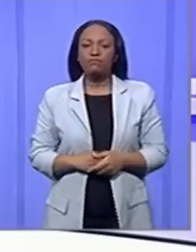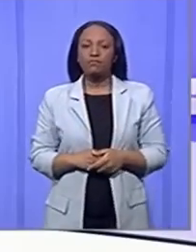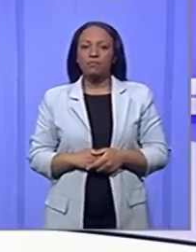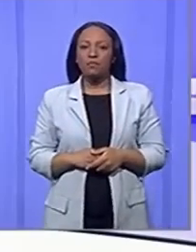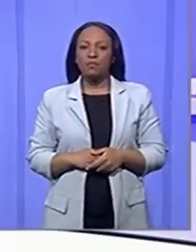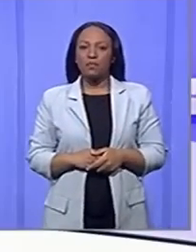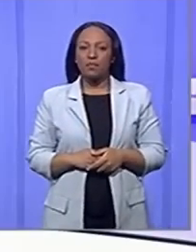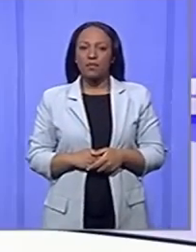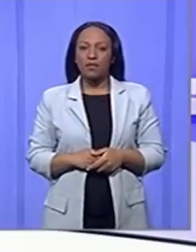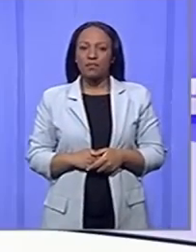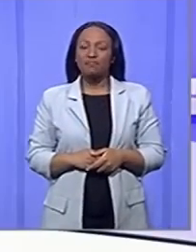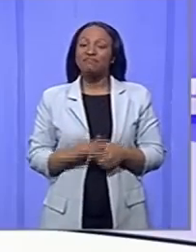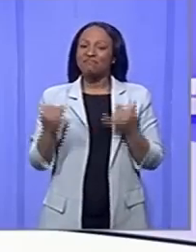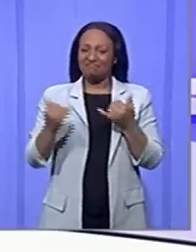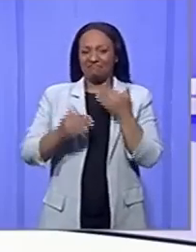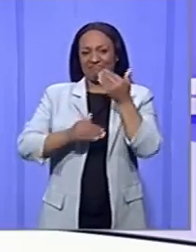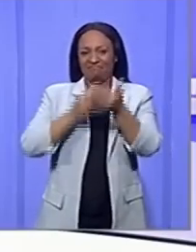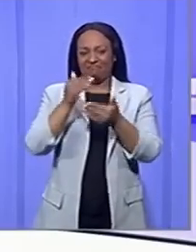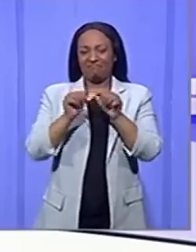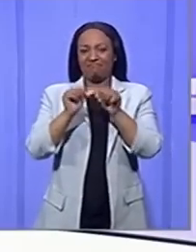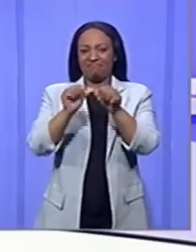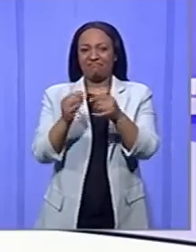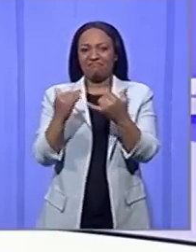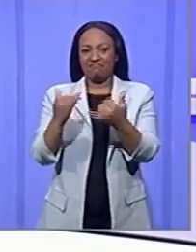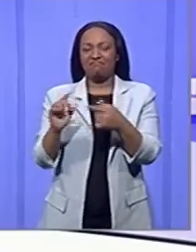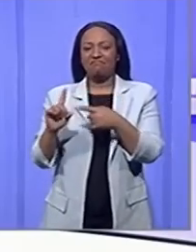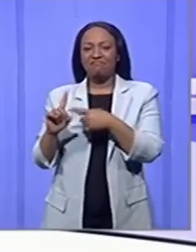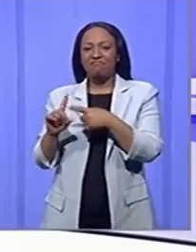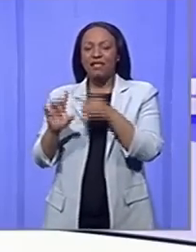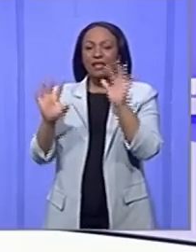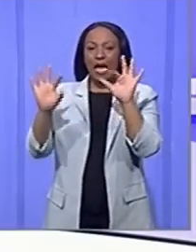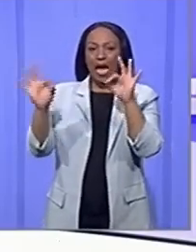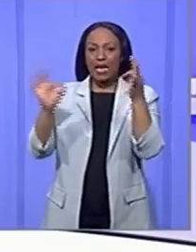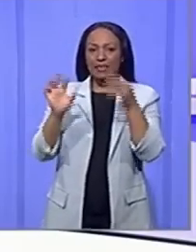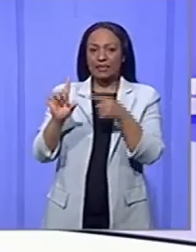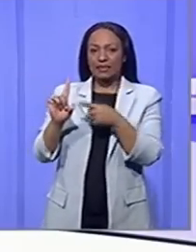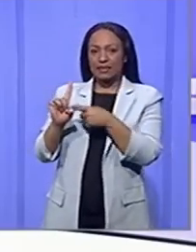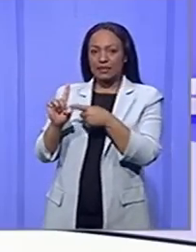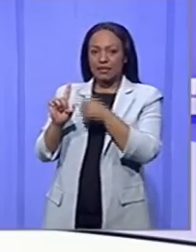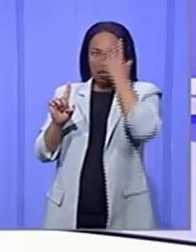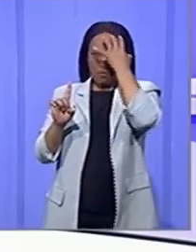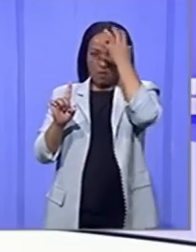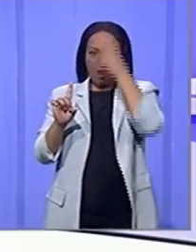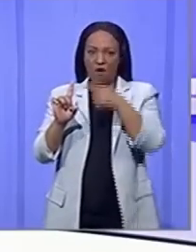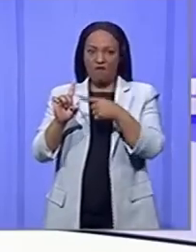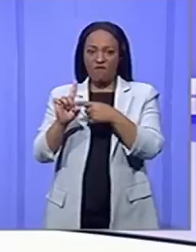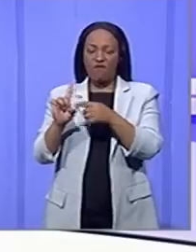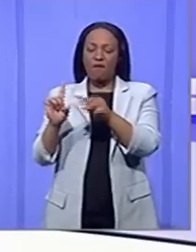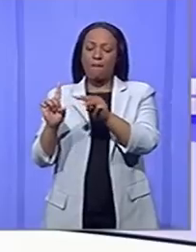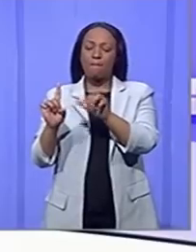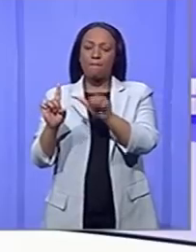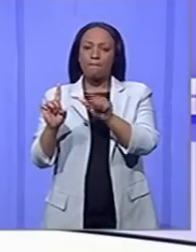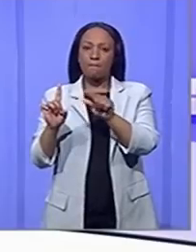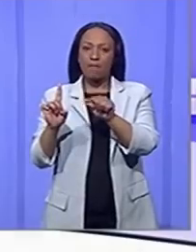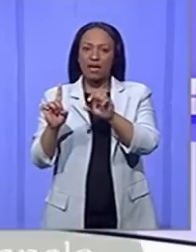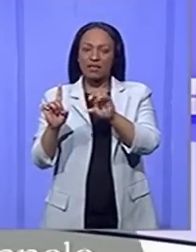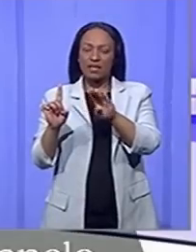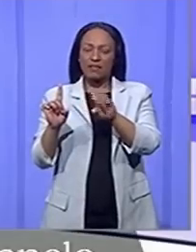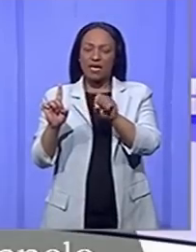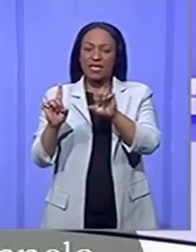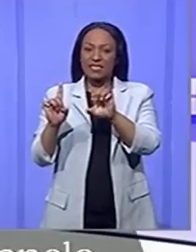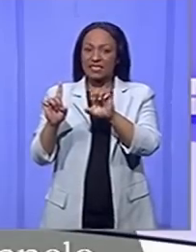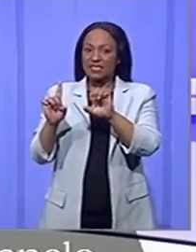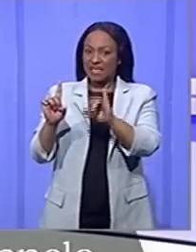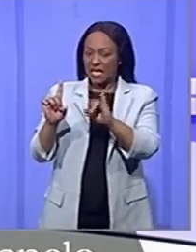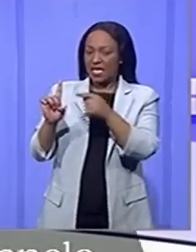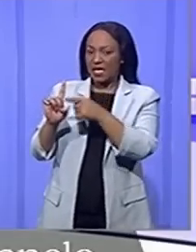Ho sa le jwalo re ntshetsa taba ena pele ka ho buisana le mohlophulli ditabeng tsa dipolotiki e leng Professor Sithulego Matebesi. Prof ha ke o amohele ditabeng tsa